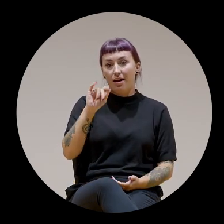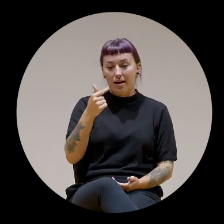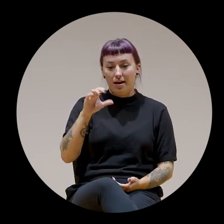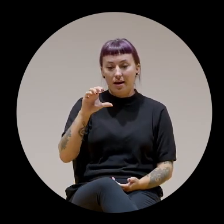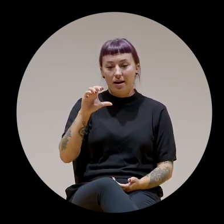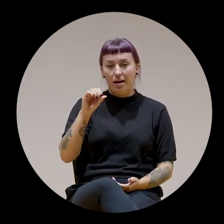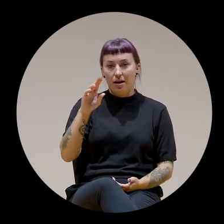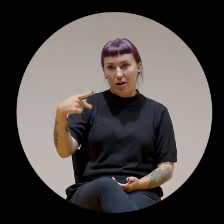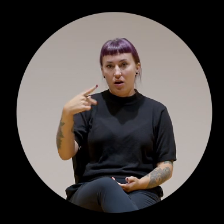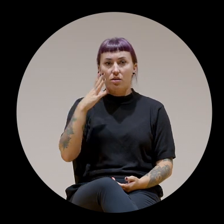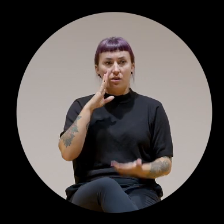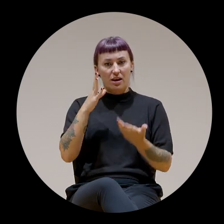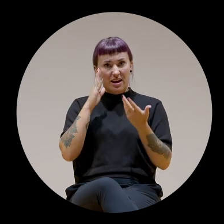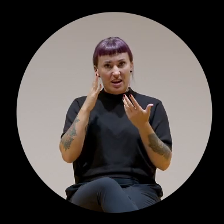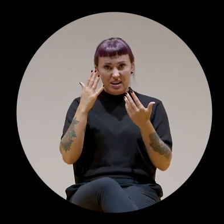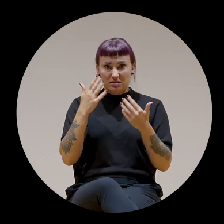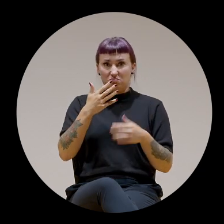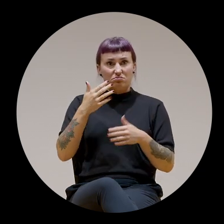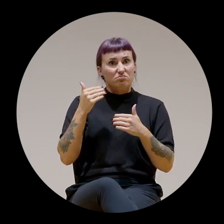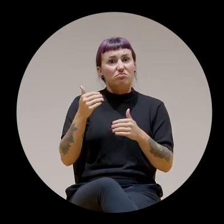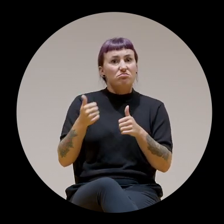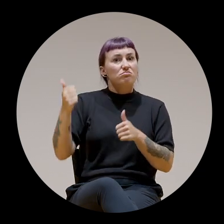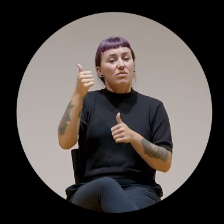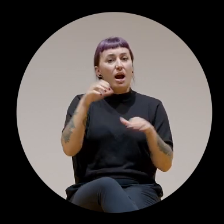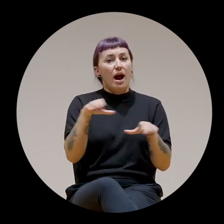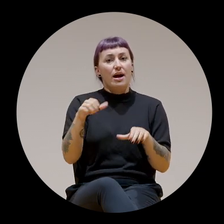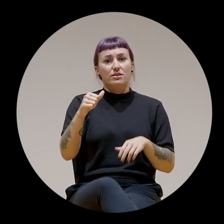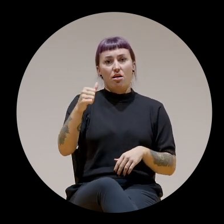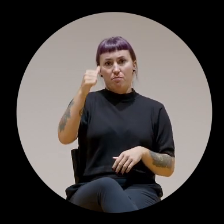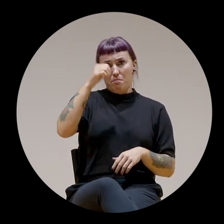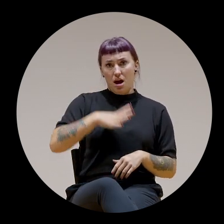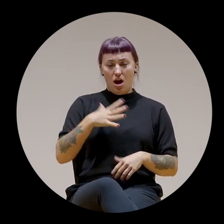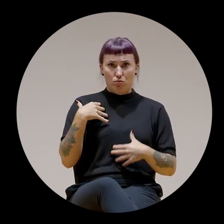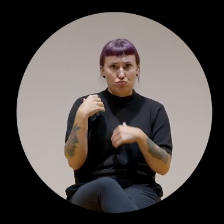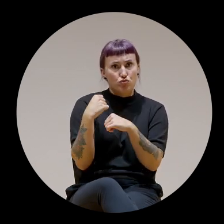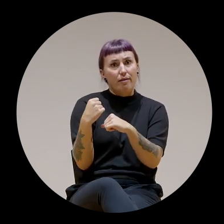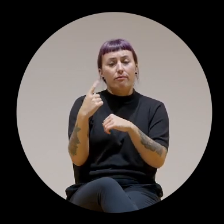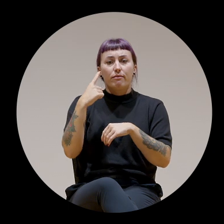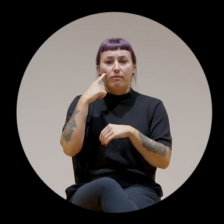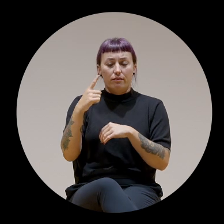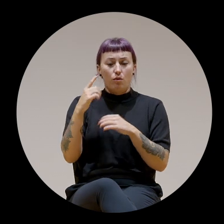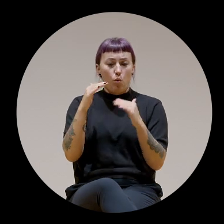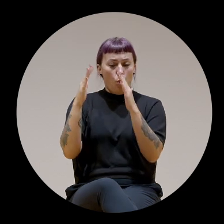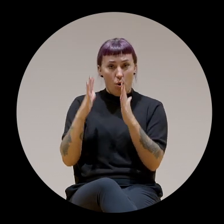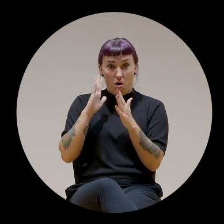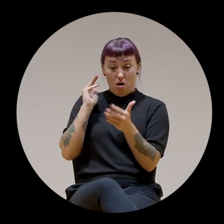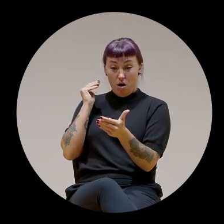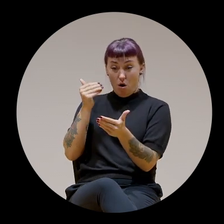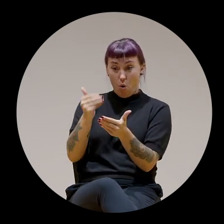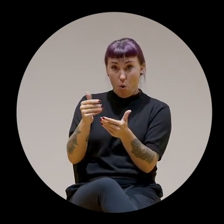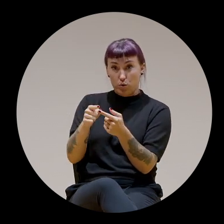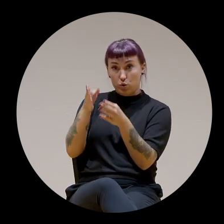it's considered to be the ultimate act of male bravery for a Plains warrior. It's getting up close enough to someone